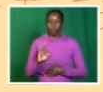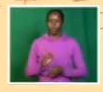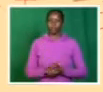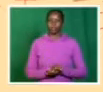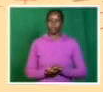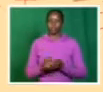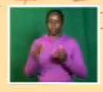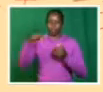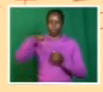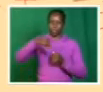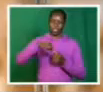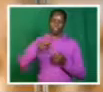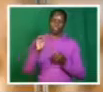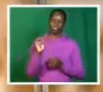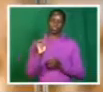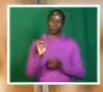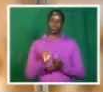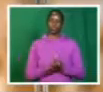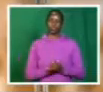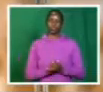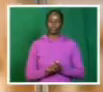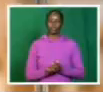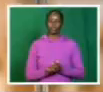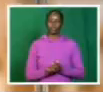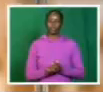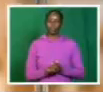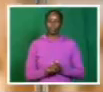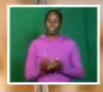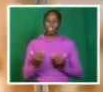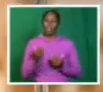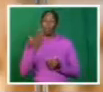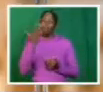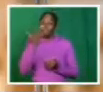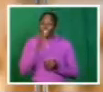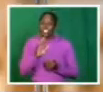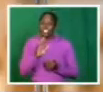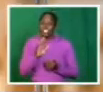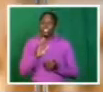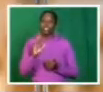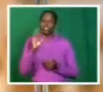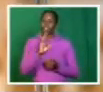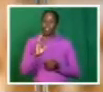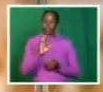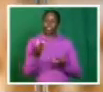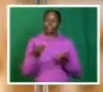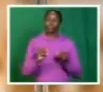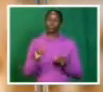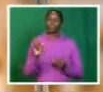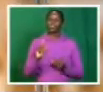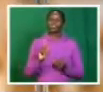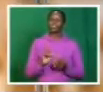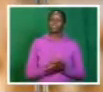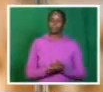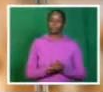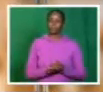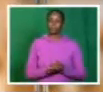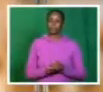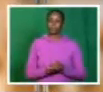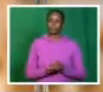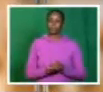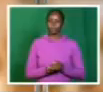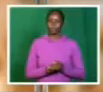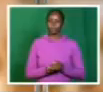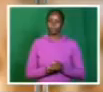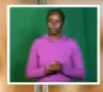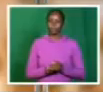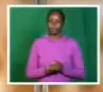that quadratic expression. After factorizing, what you do is this next